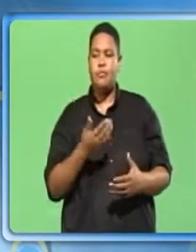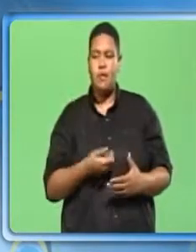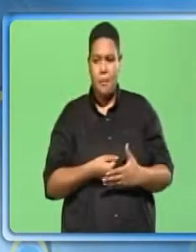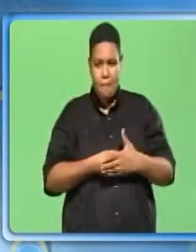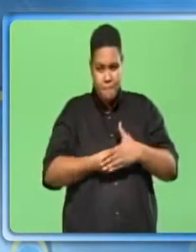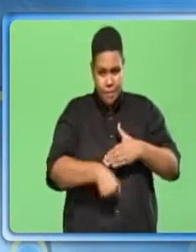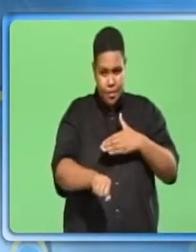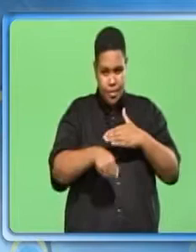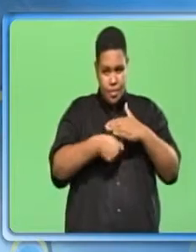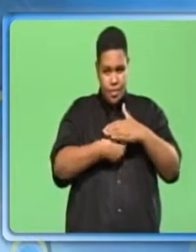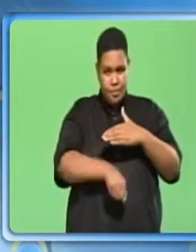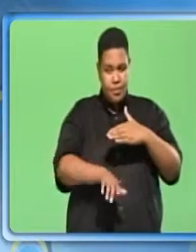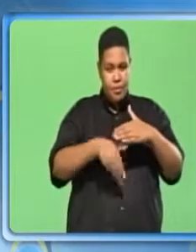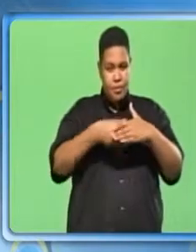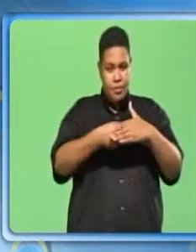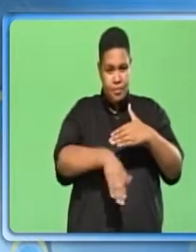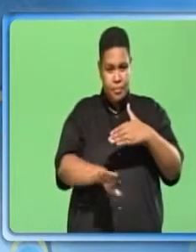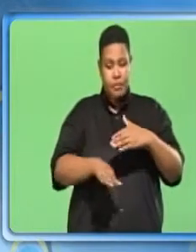reproduction,